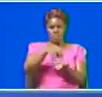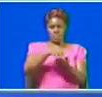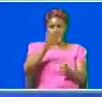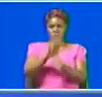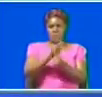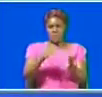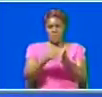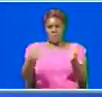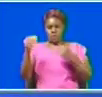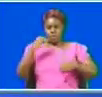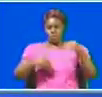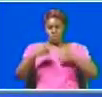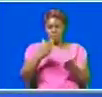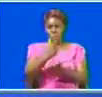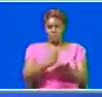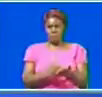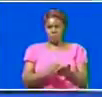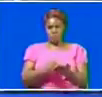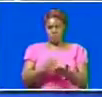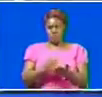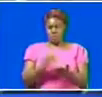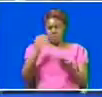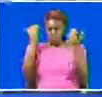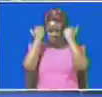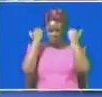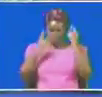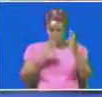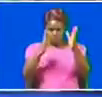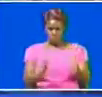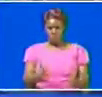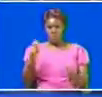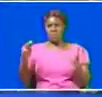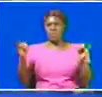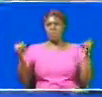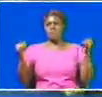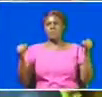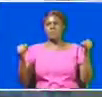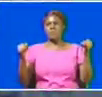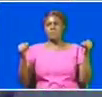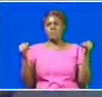anti-corruption division of the Chief Magistrate Courts. Murimi Mwangi, KTN News.